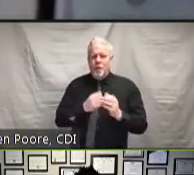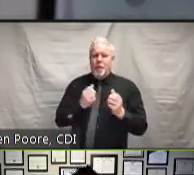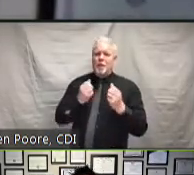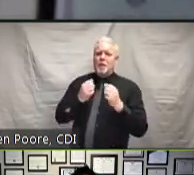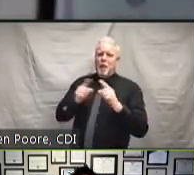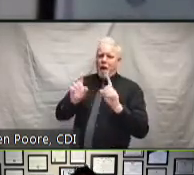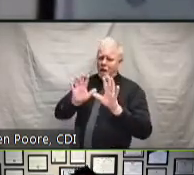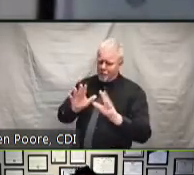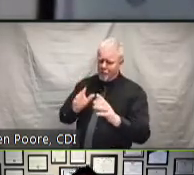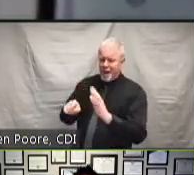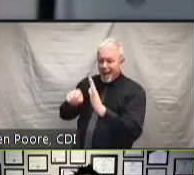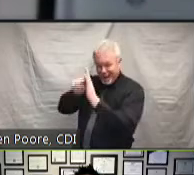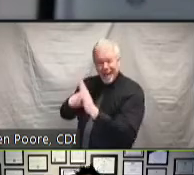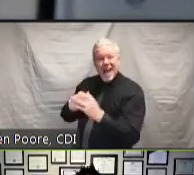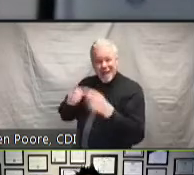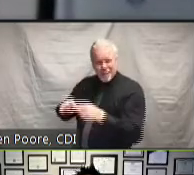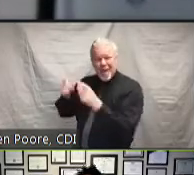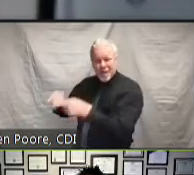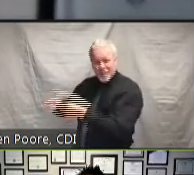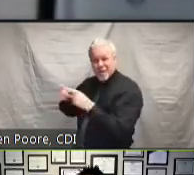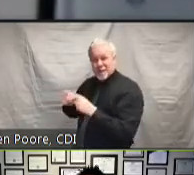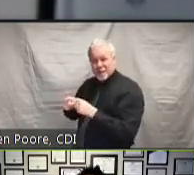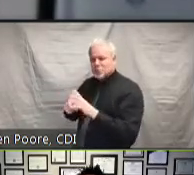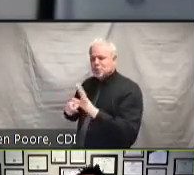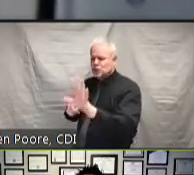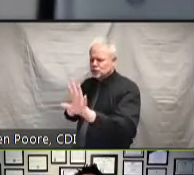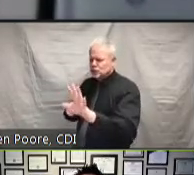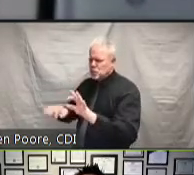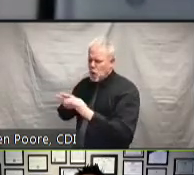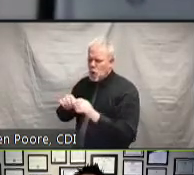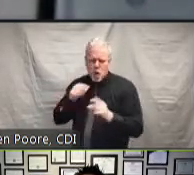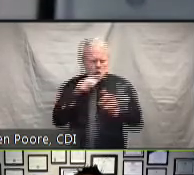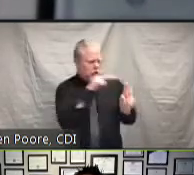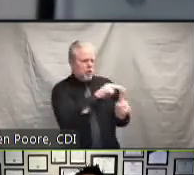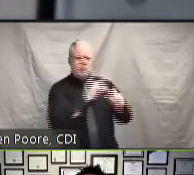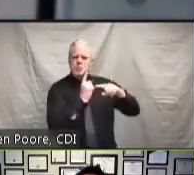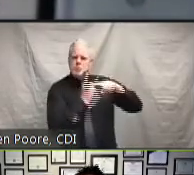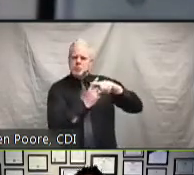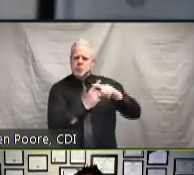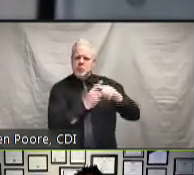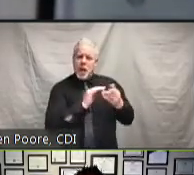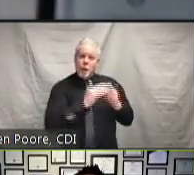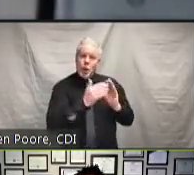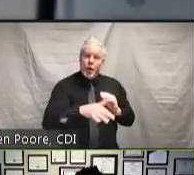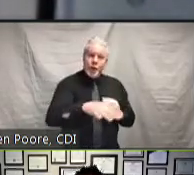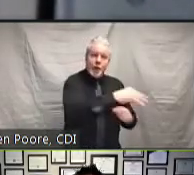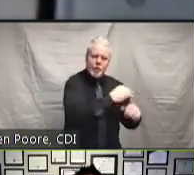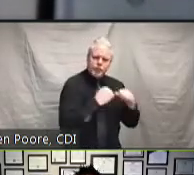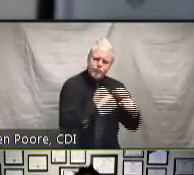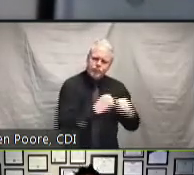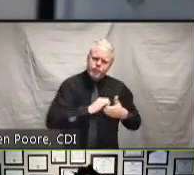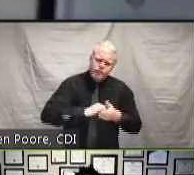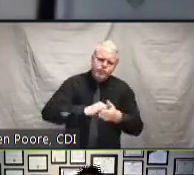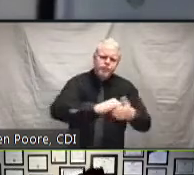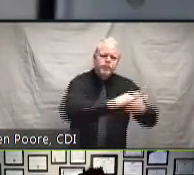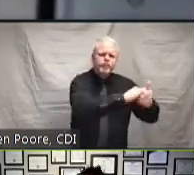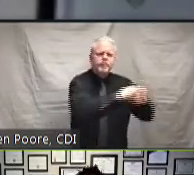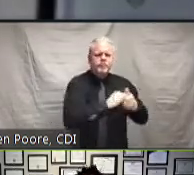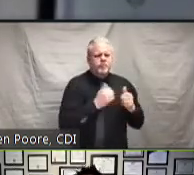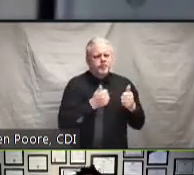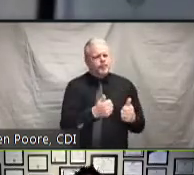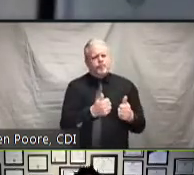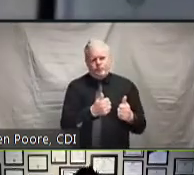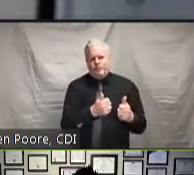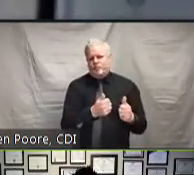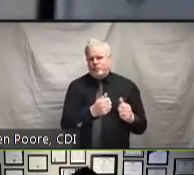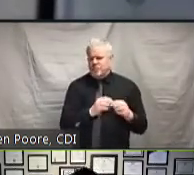as churches, as schools, to accomplish what we never thought we could, and that is to flatten the curve again. I say that with